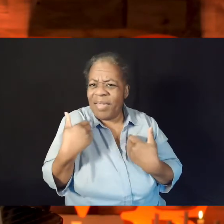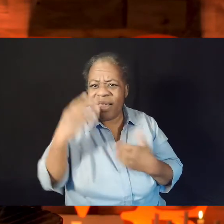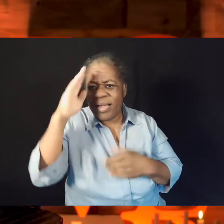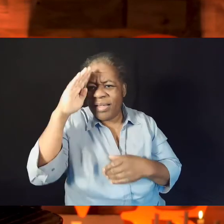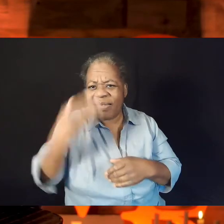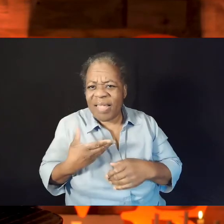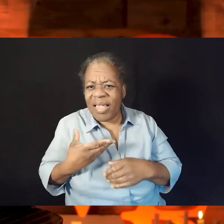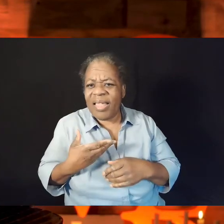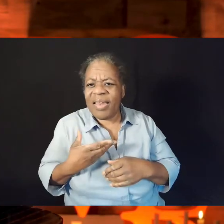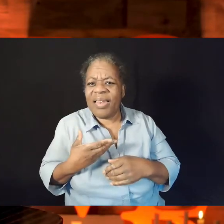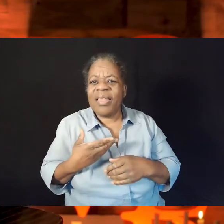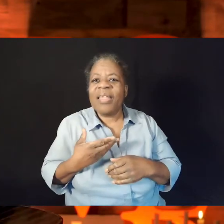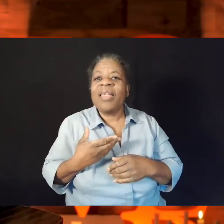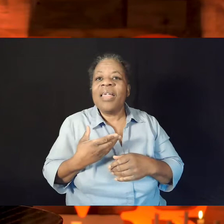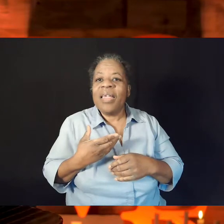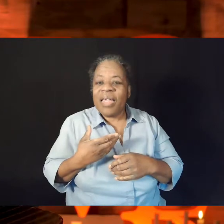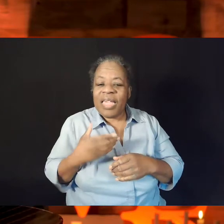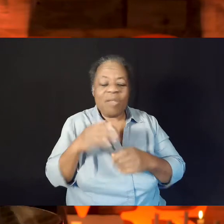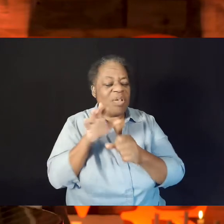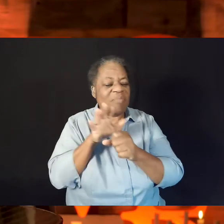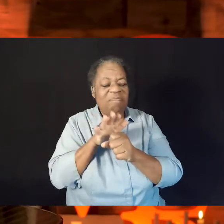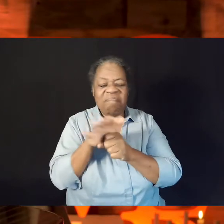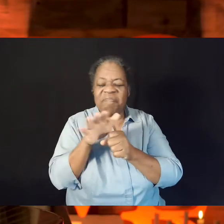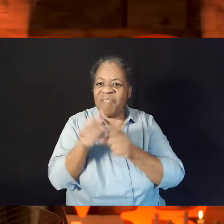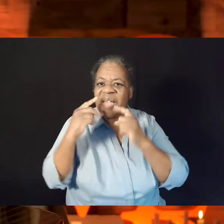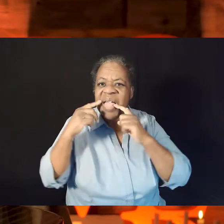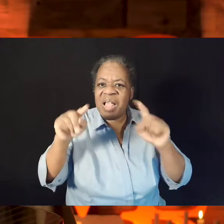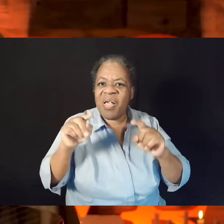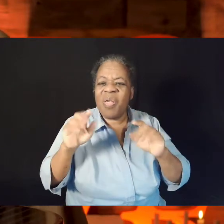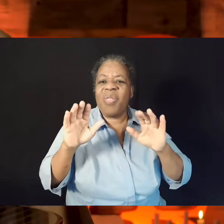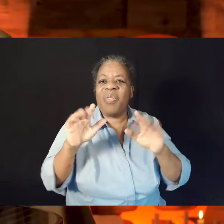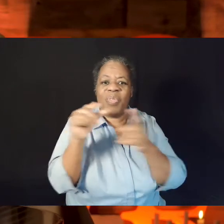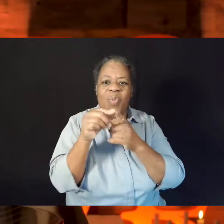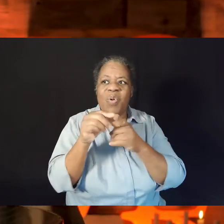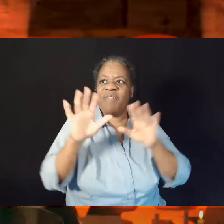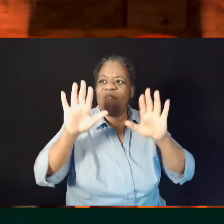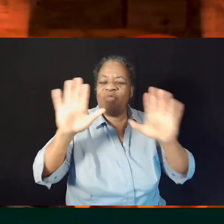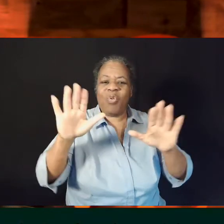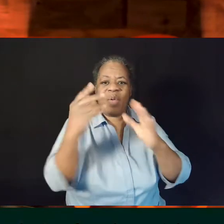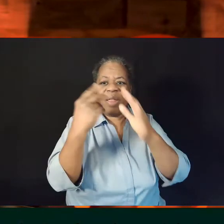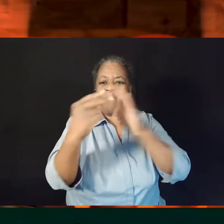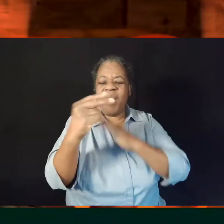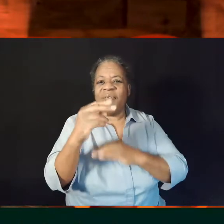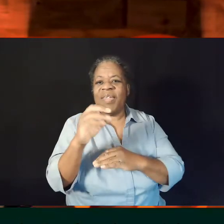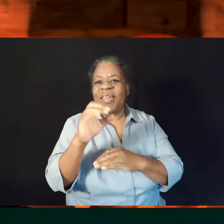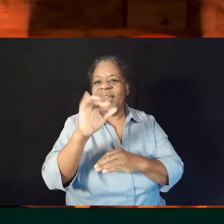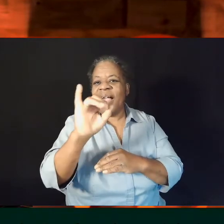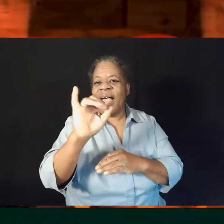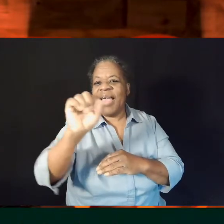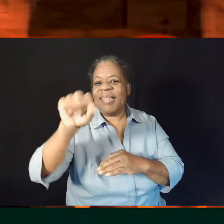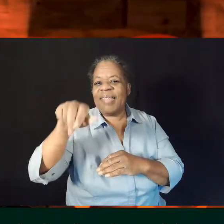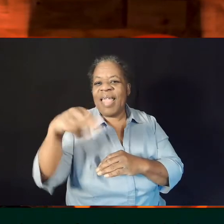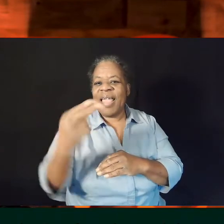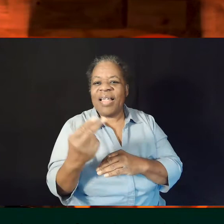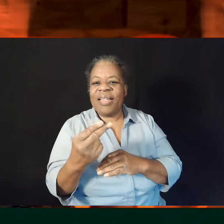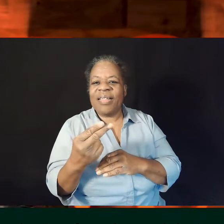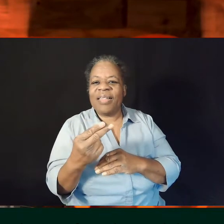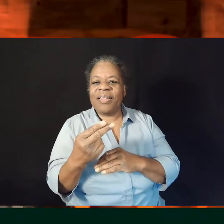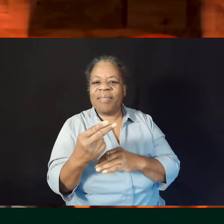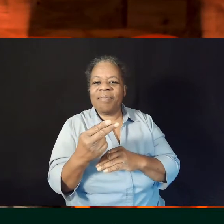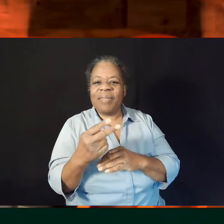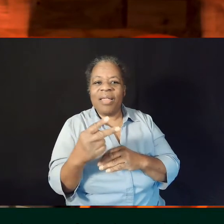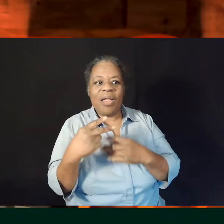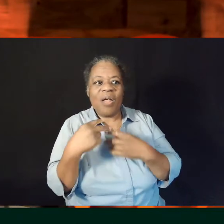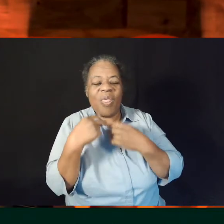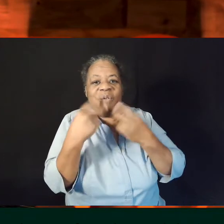also fulfill the words of the great prophet Isaiah. A voice of one calling, "In the wilderness,